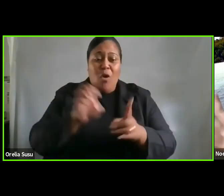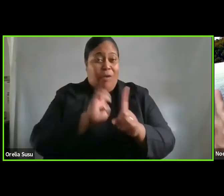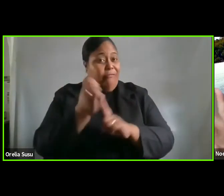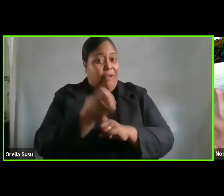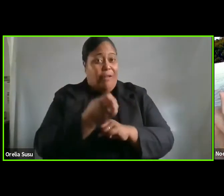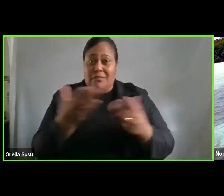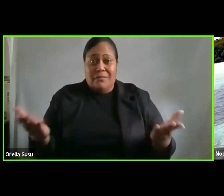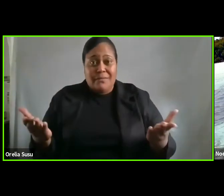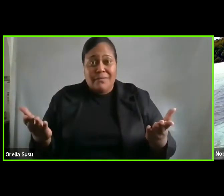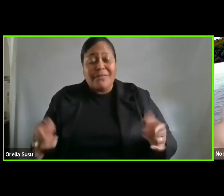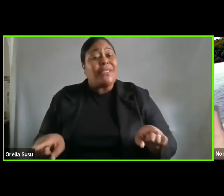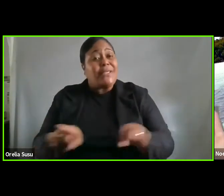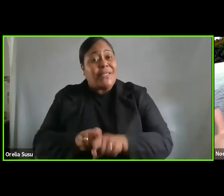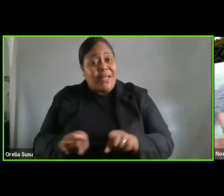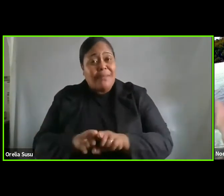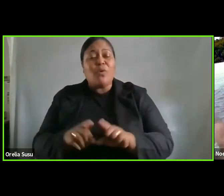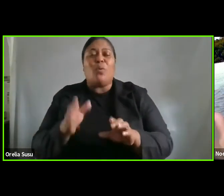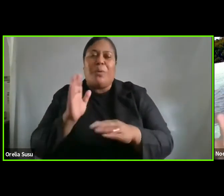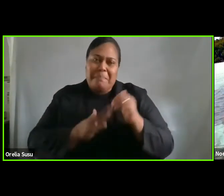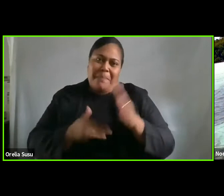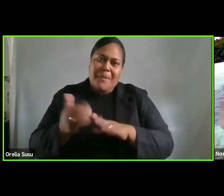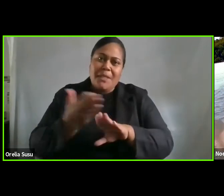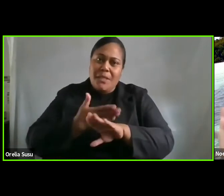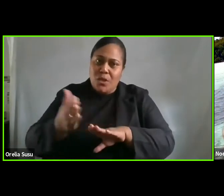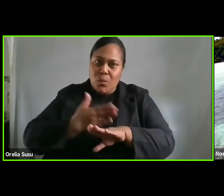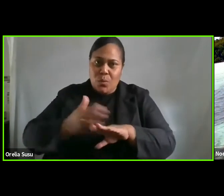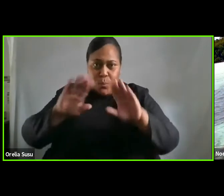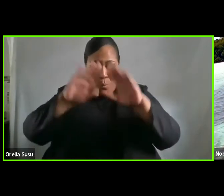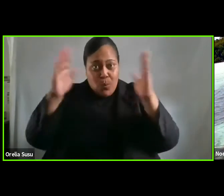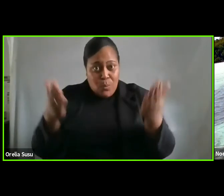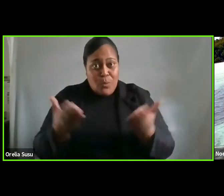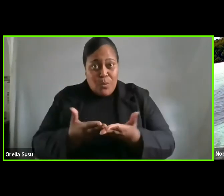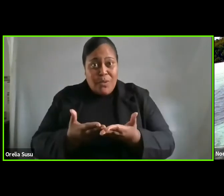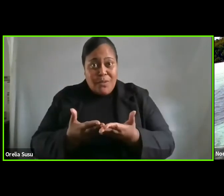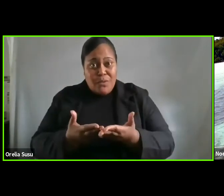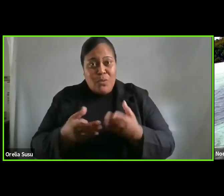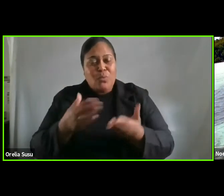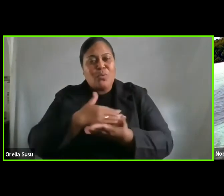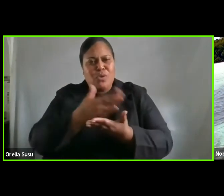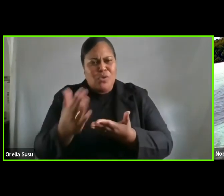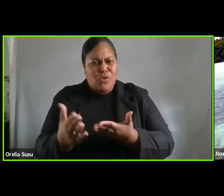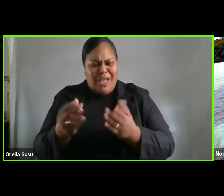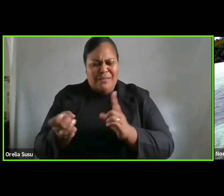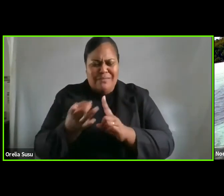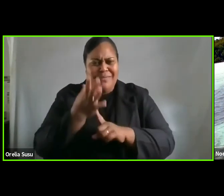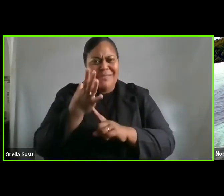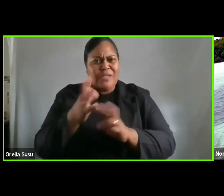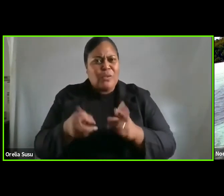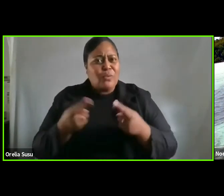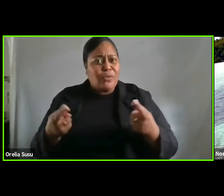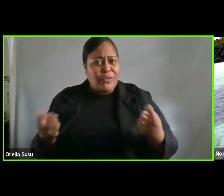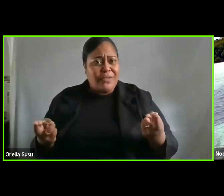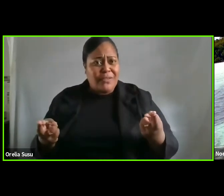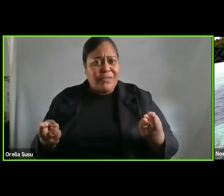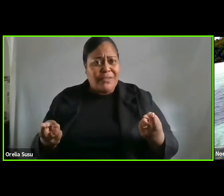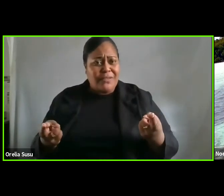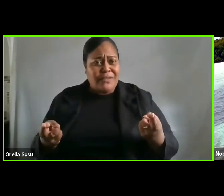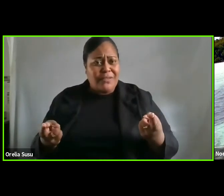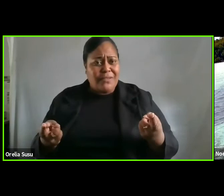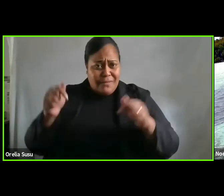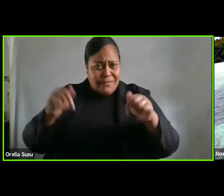new kind of world where we are able to share these precious resources um that we have both here in the pacific and around the planet